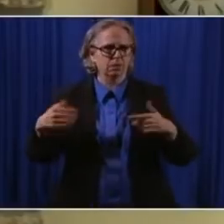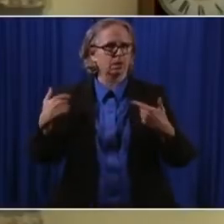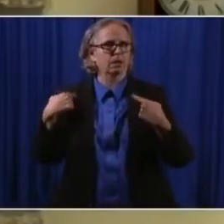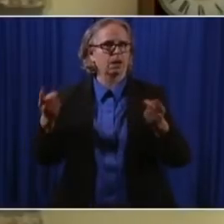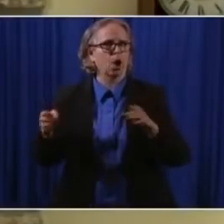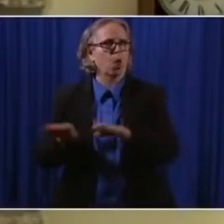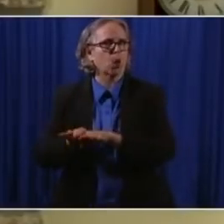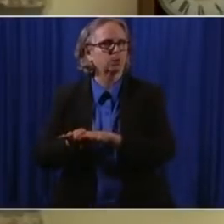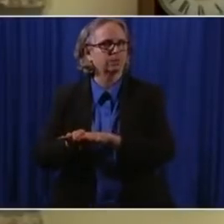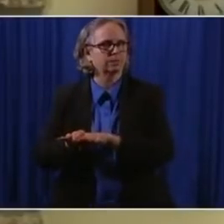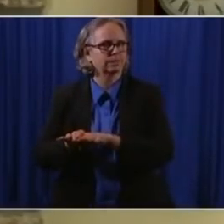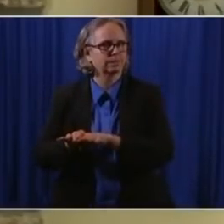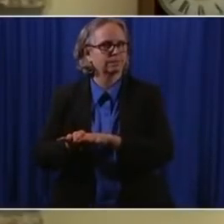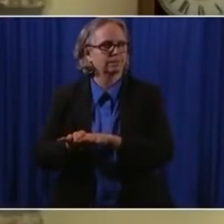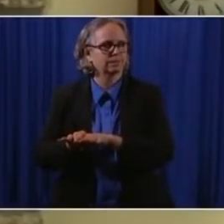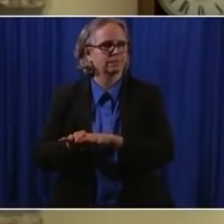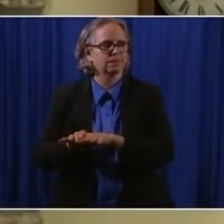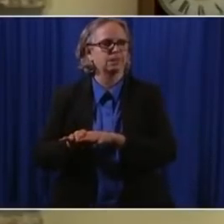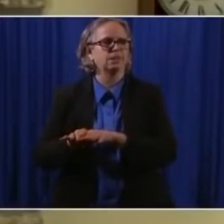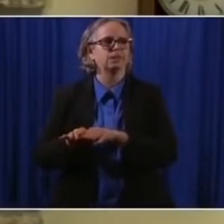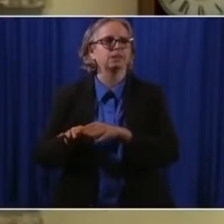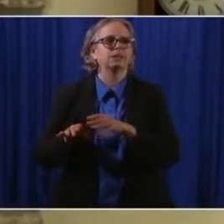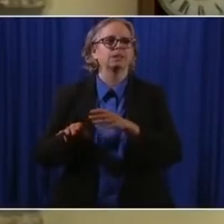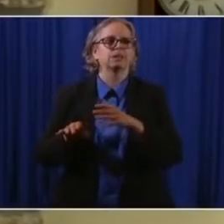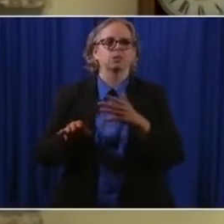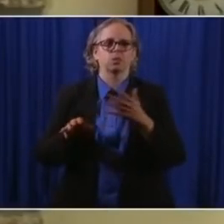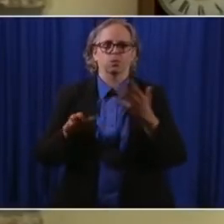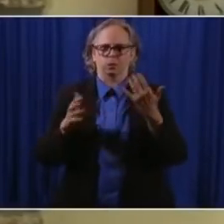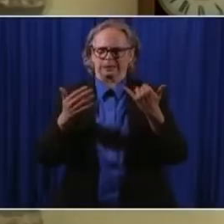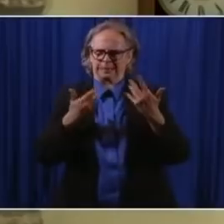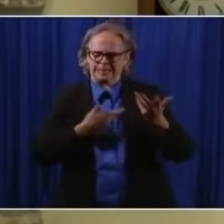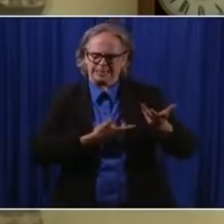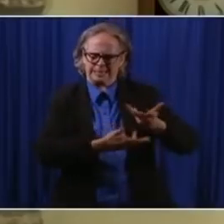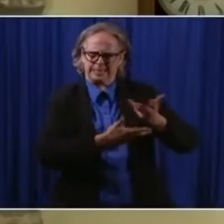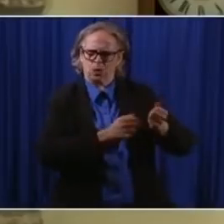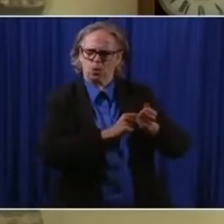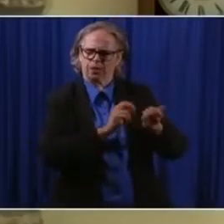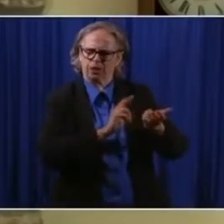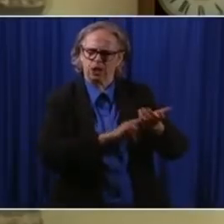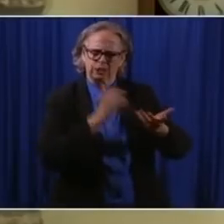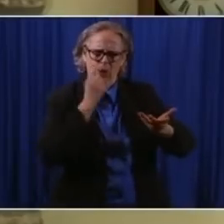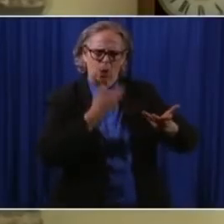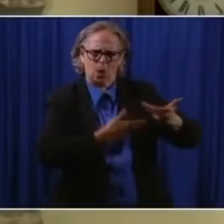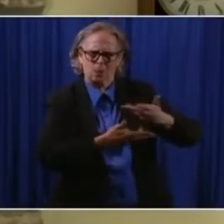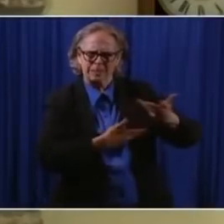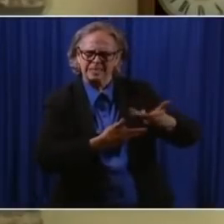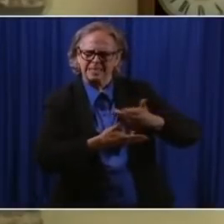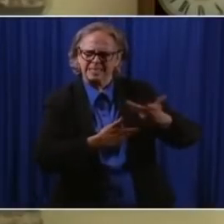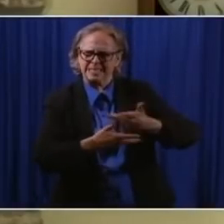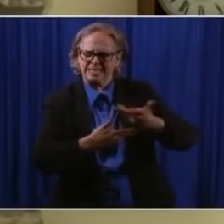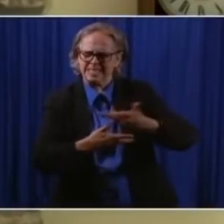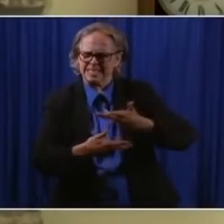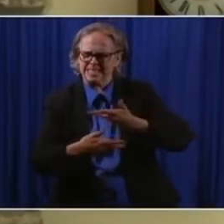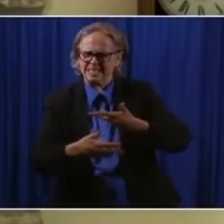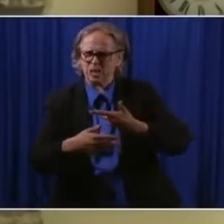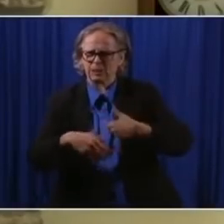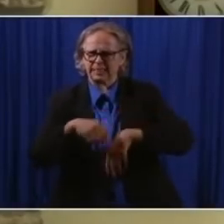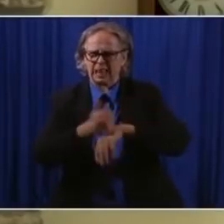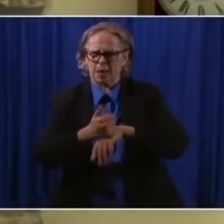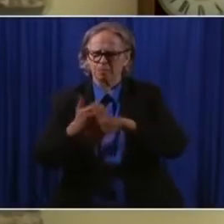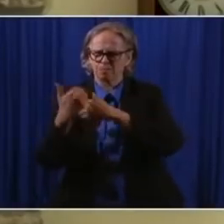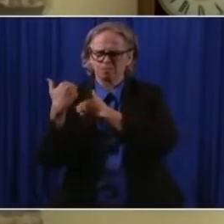Centers and those representing adult care centers nationally to develop a responsible restart